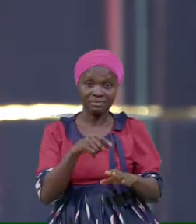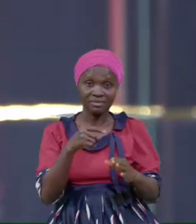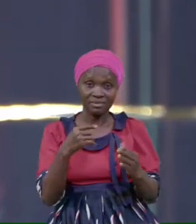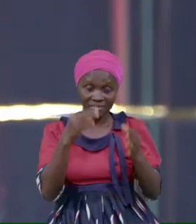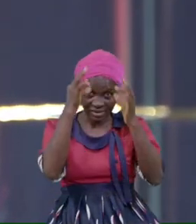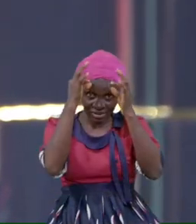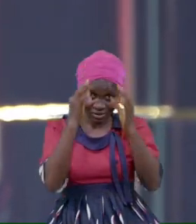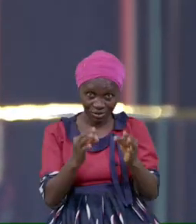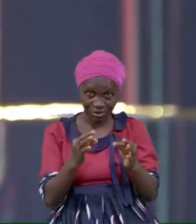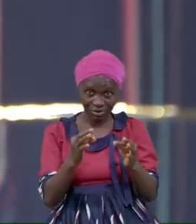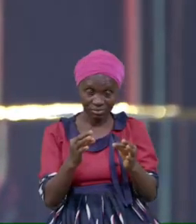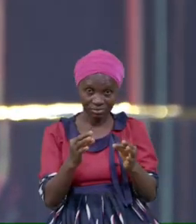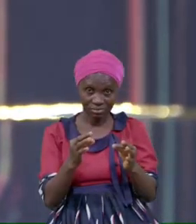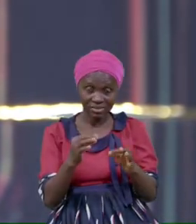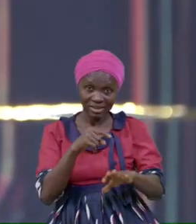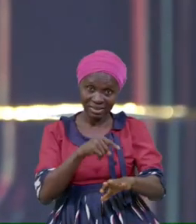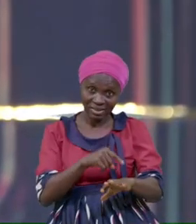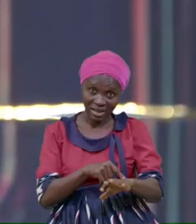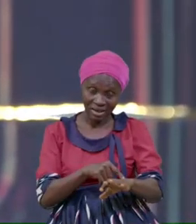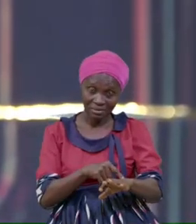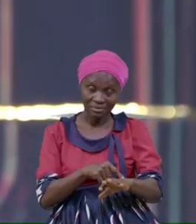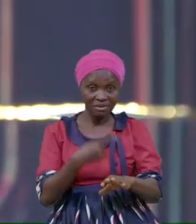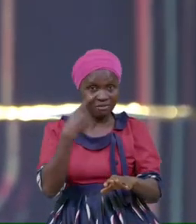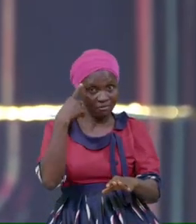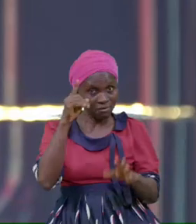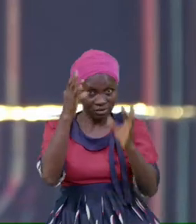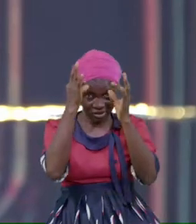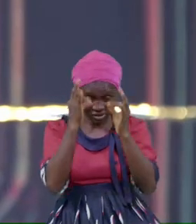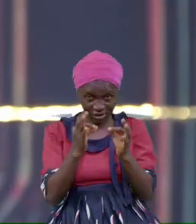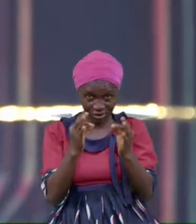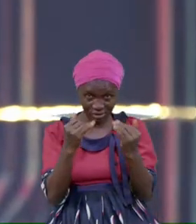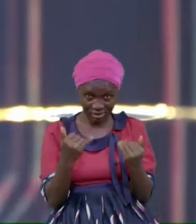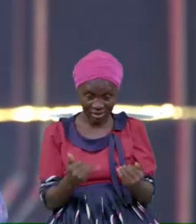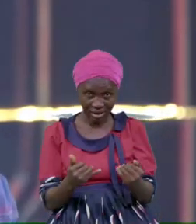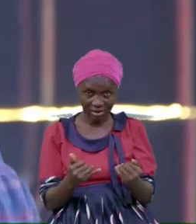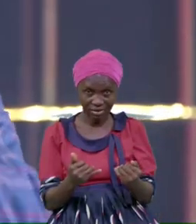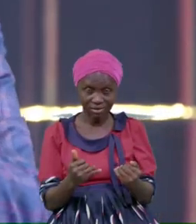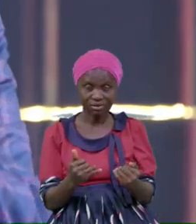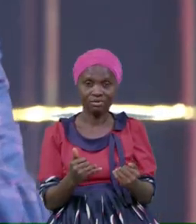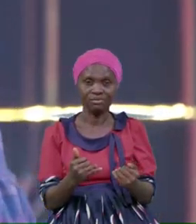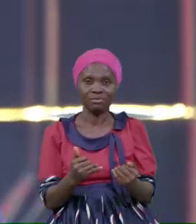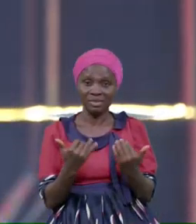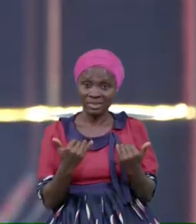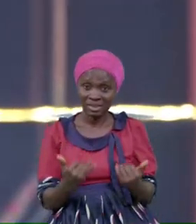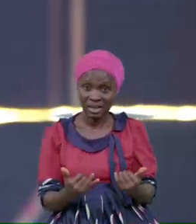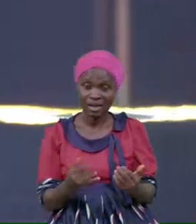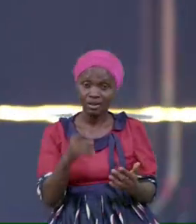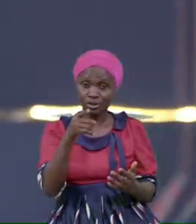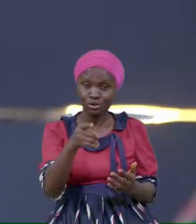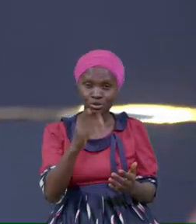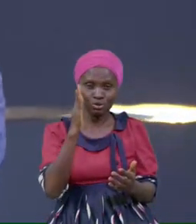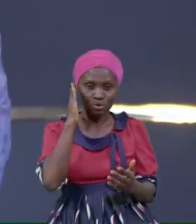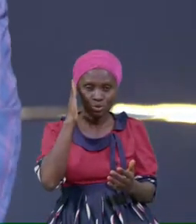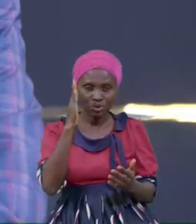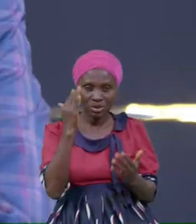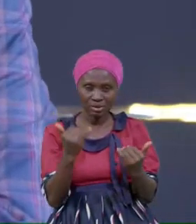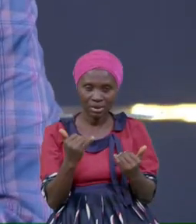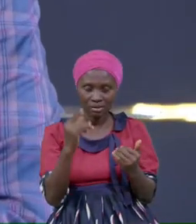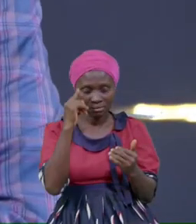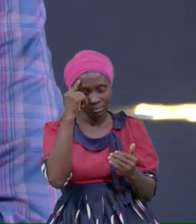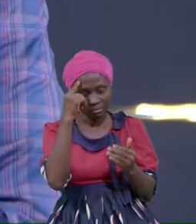decided? Let's bow and eyes closed. The grace of God now has appeared unto